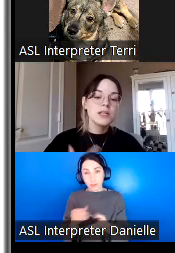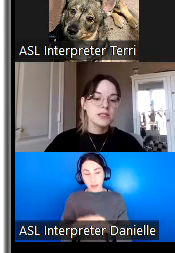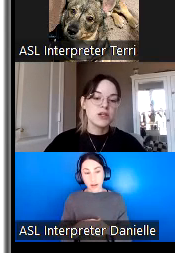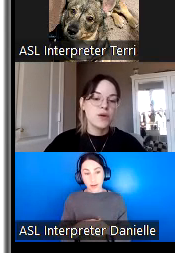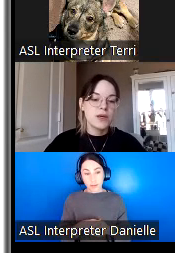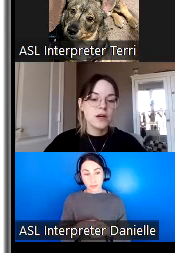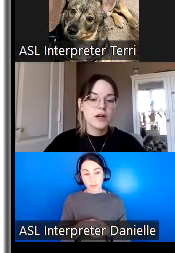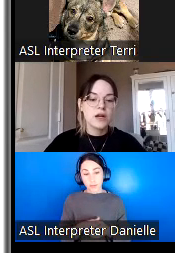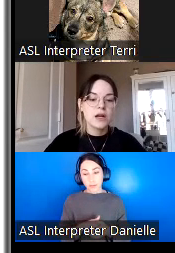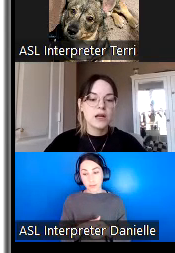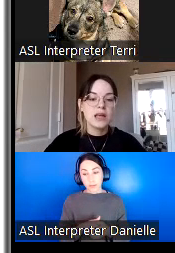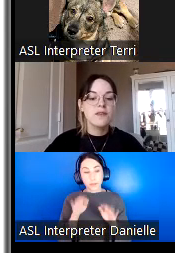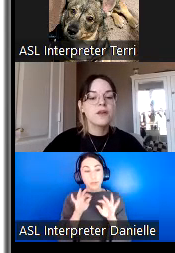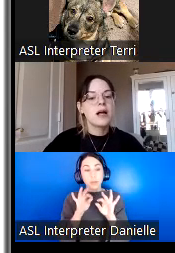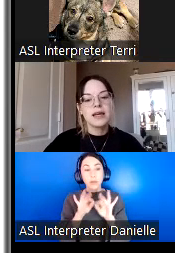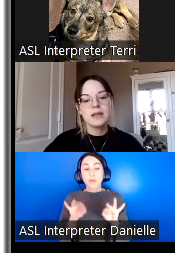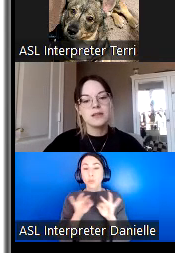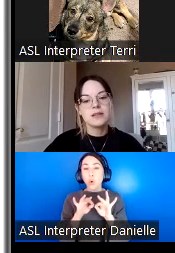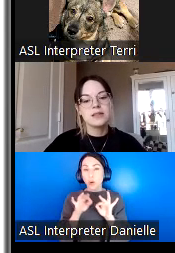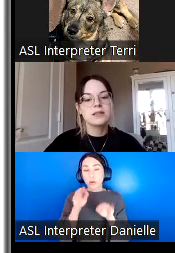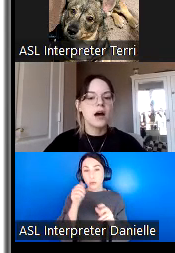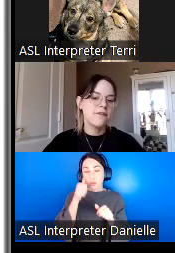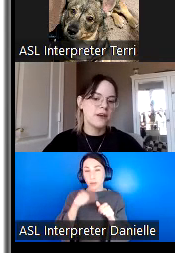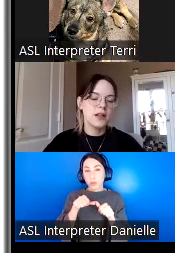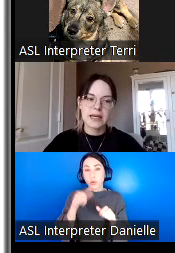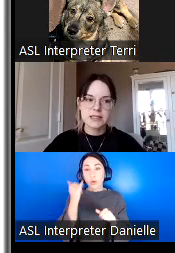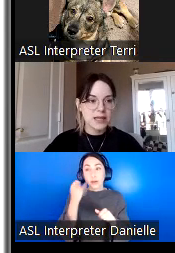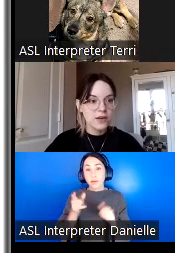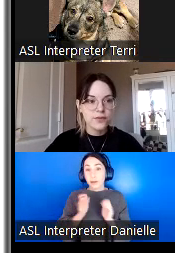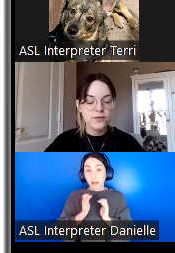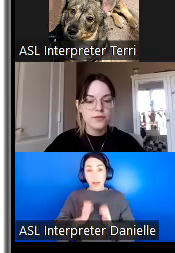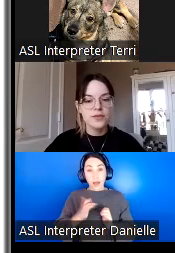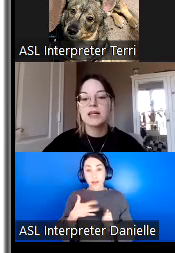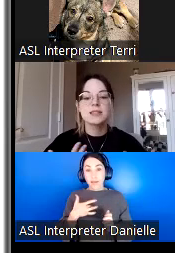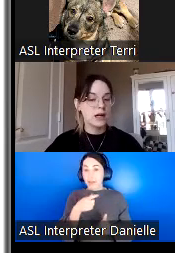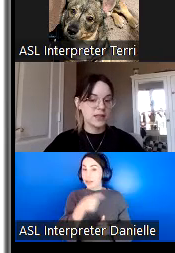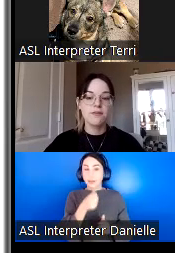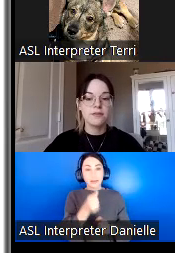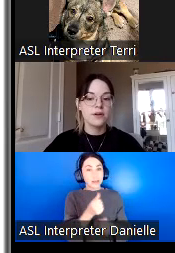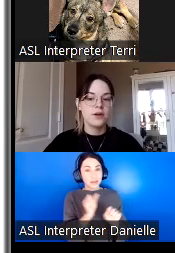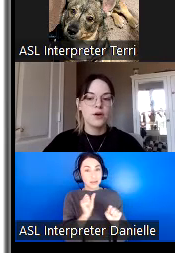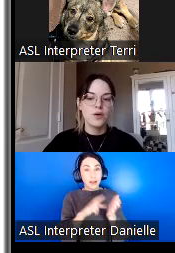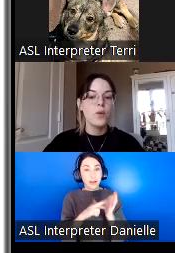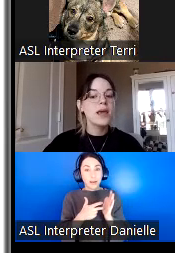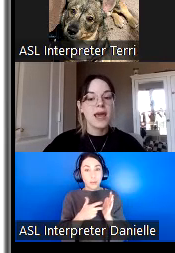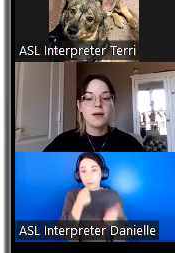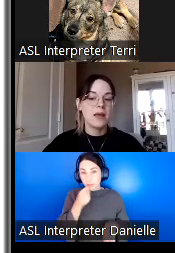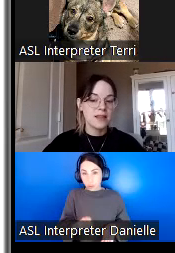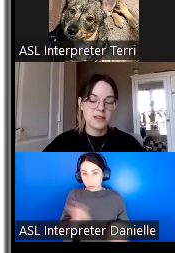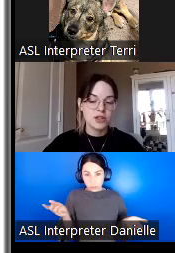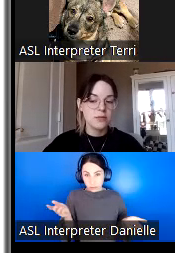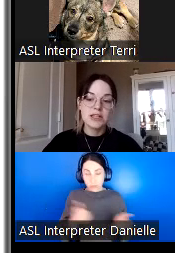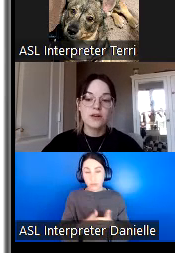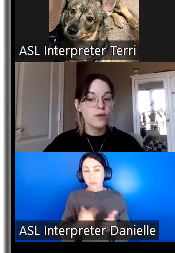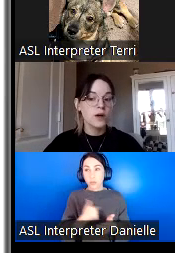It's important to know here, if the client does not feel like it's safe, then it's not safe. We can't